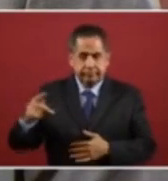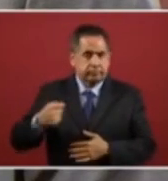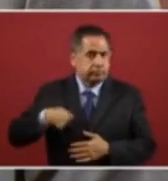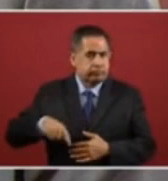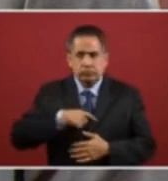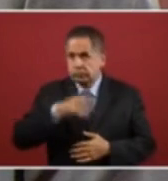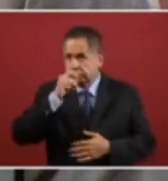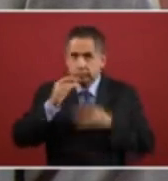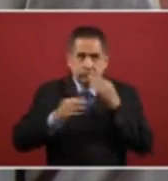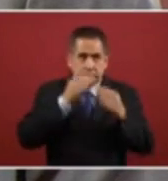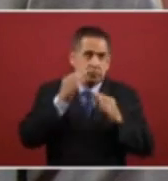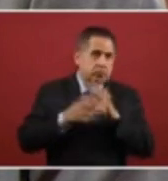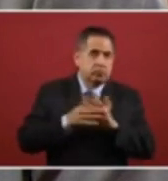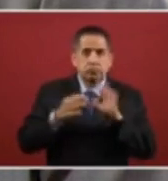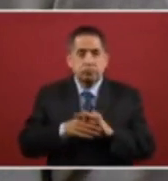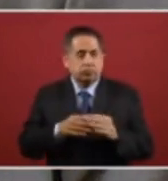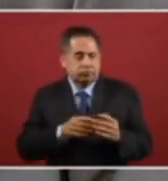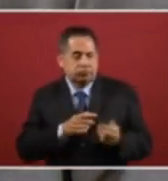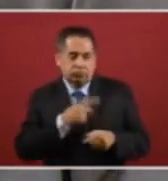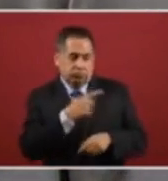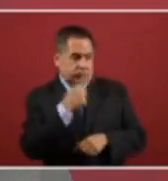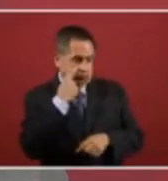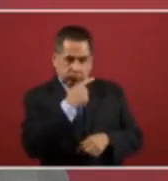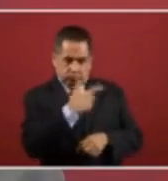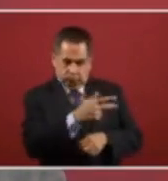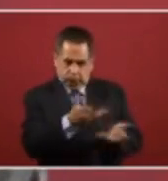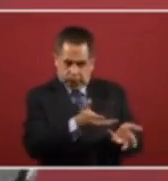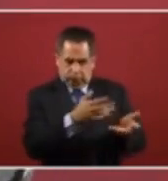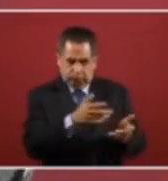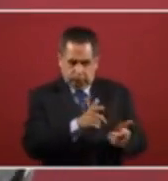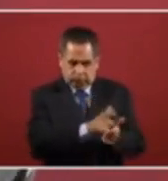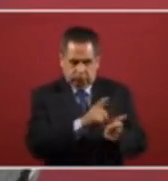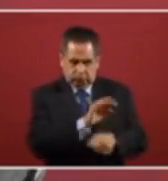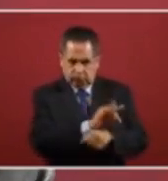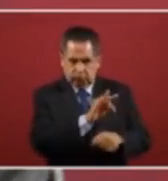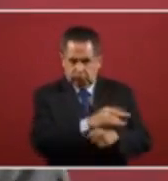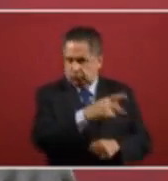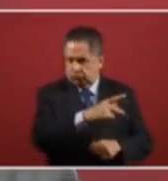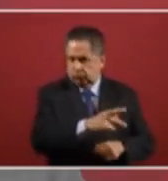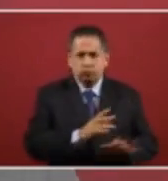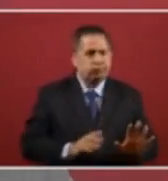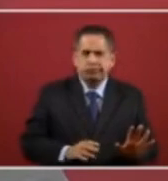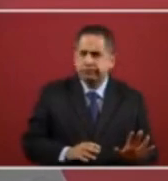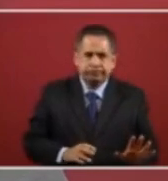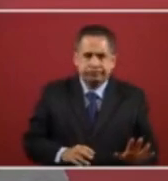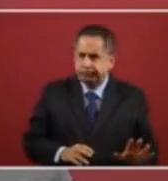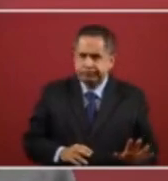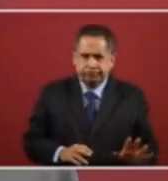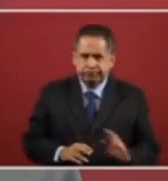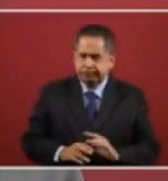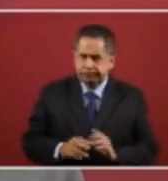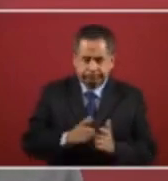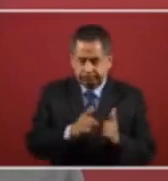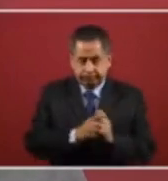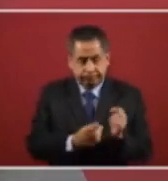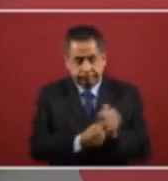We cannot promote the creation of groups in order